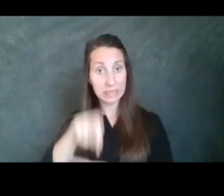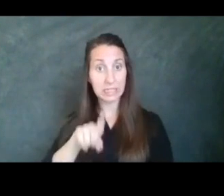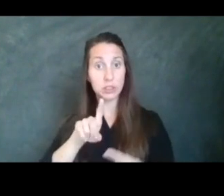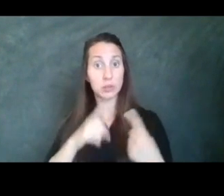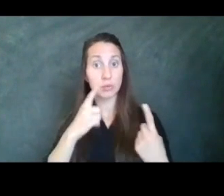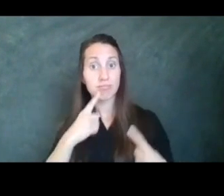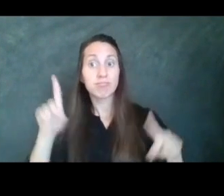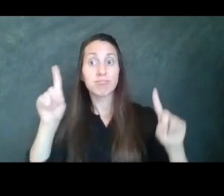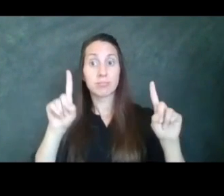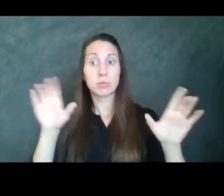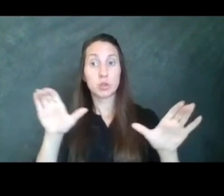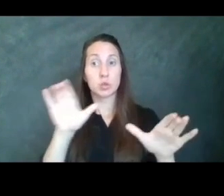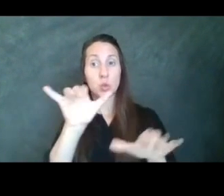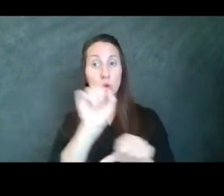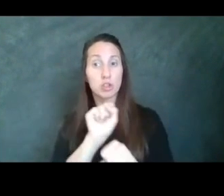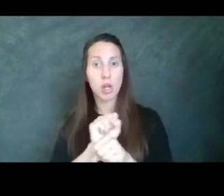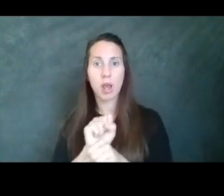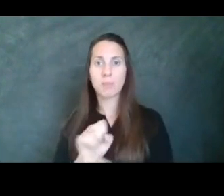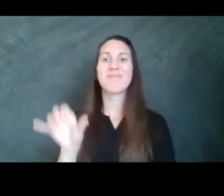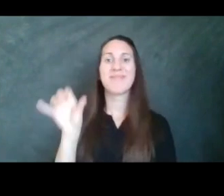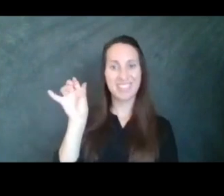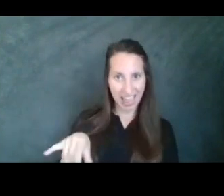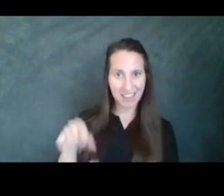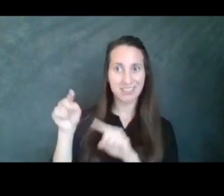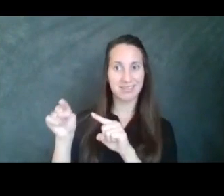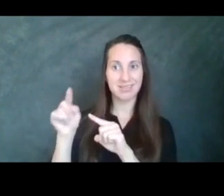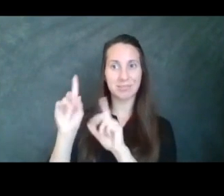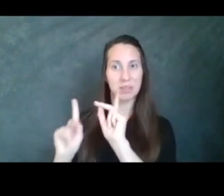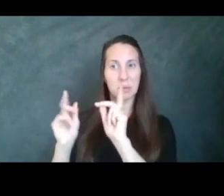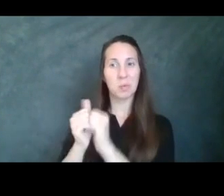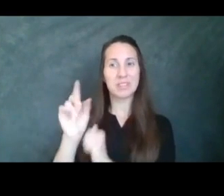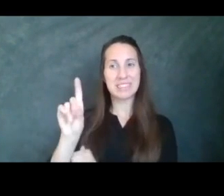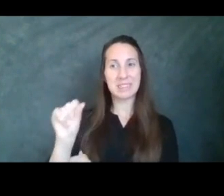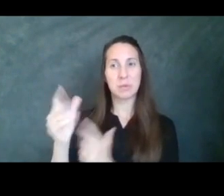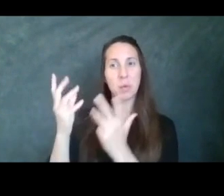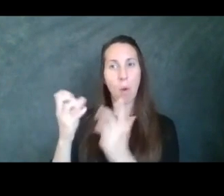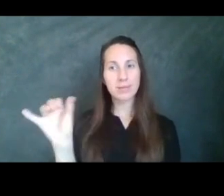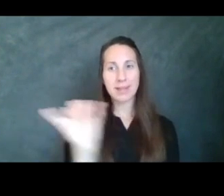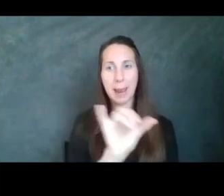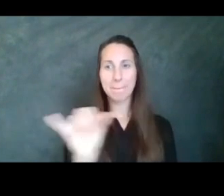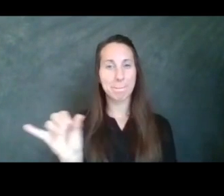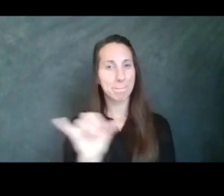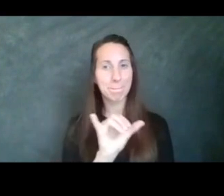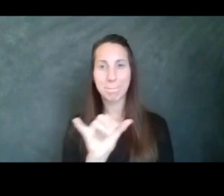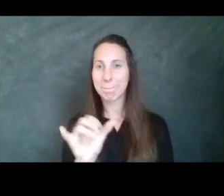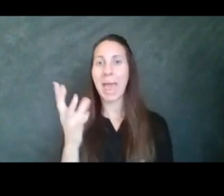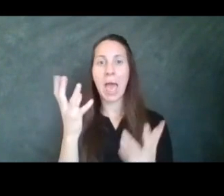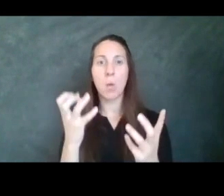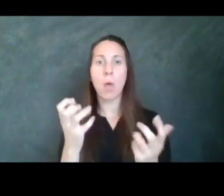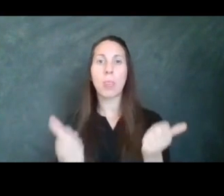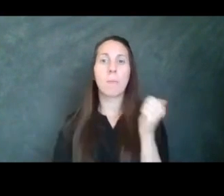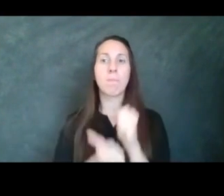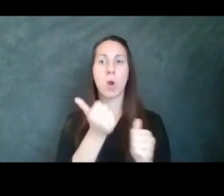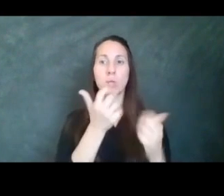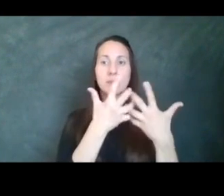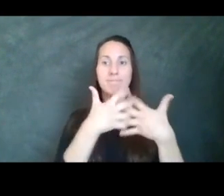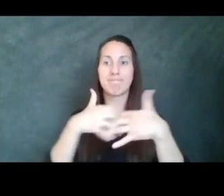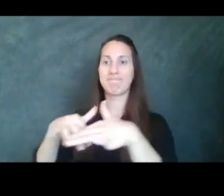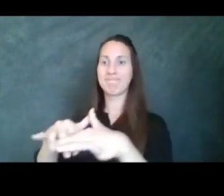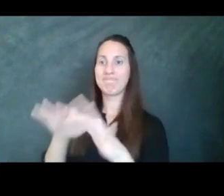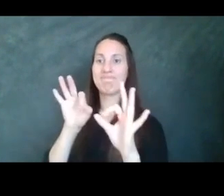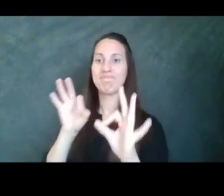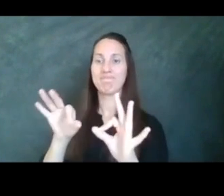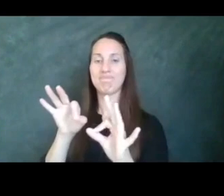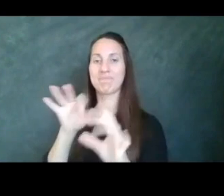That's what people with disabilities want too, and they want it in the most integrated setting appropriate.